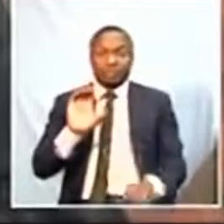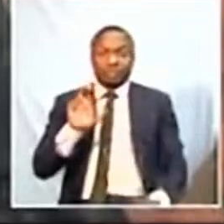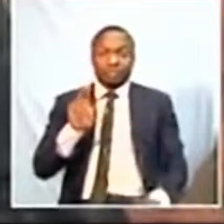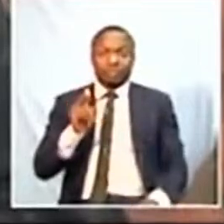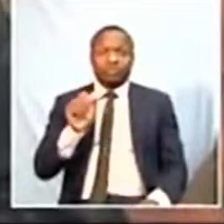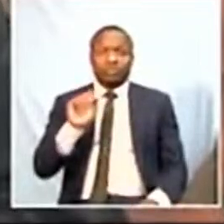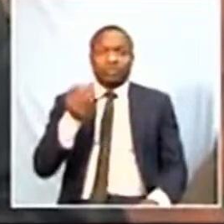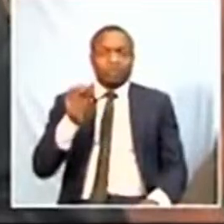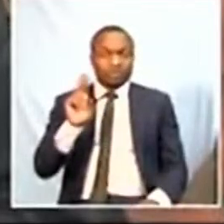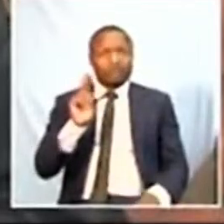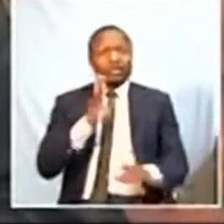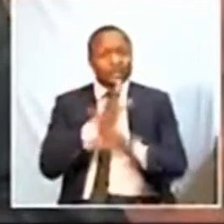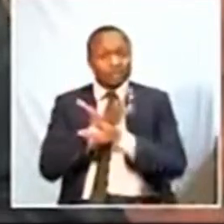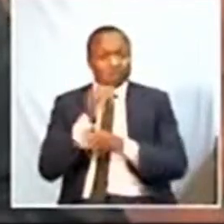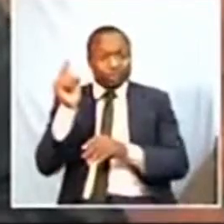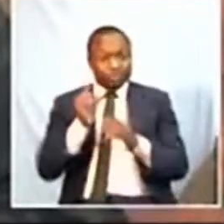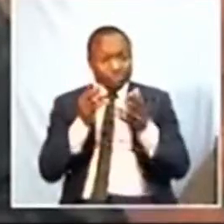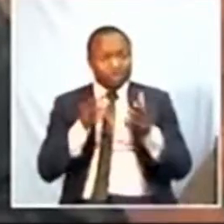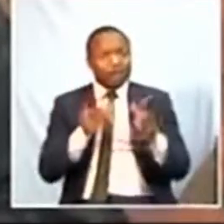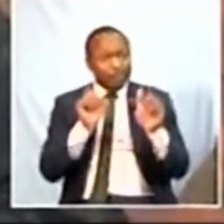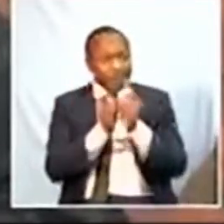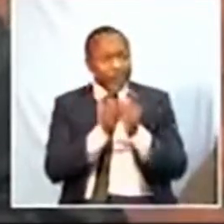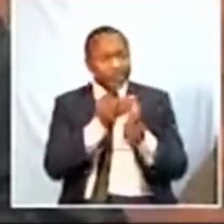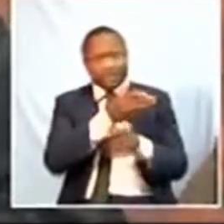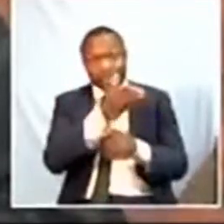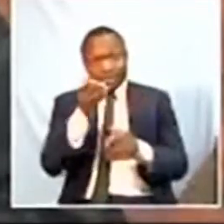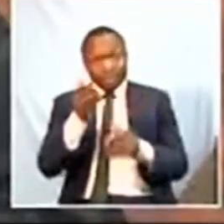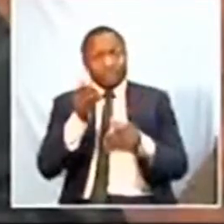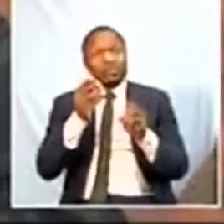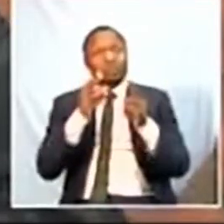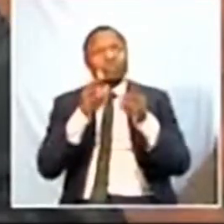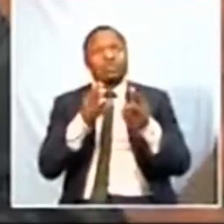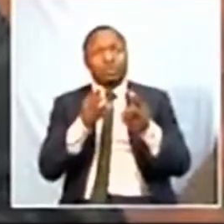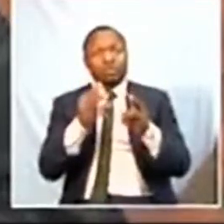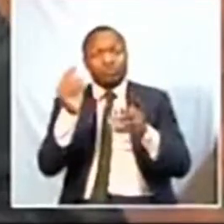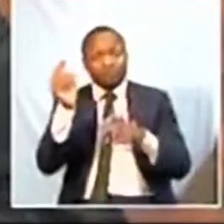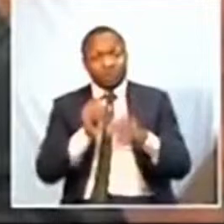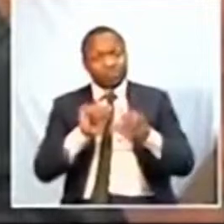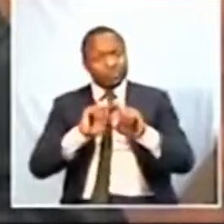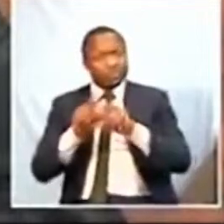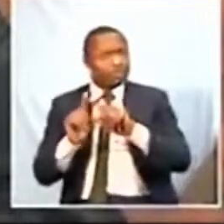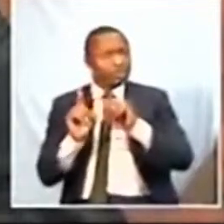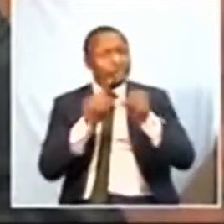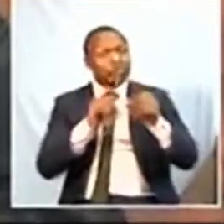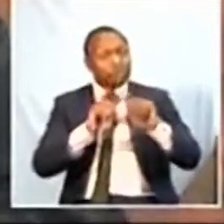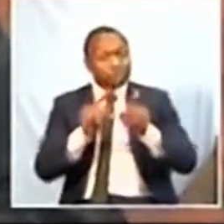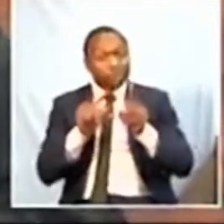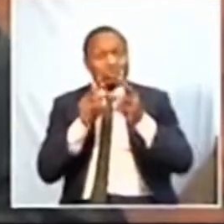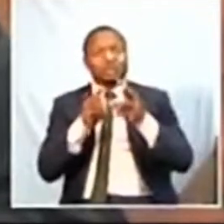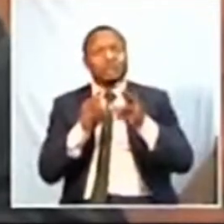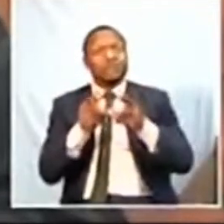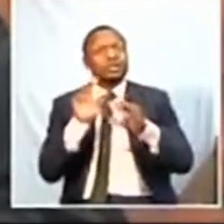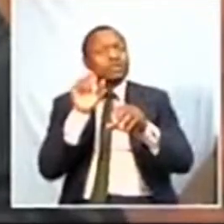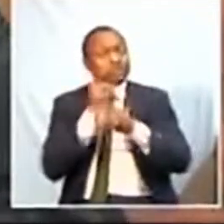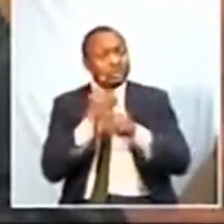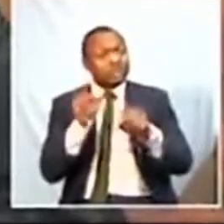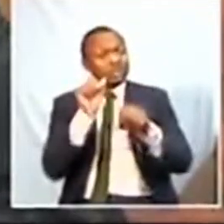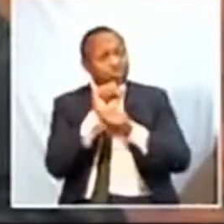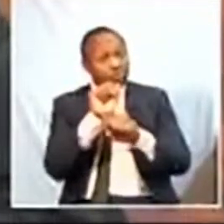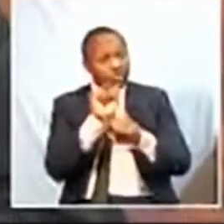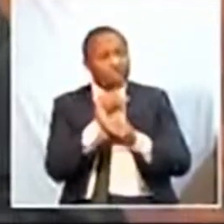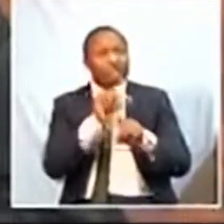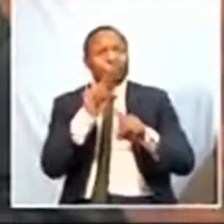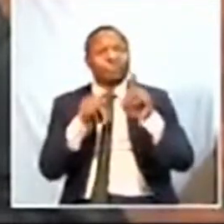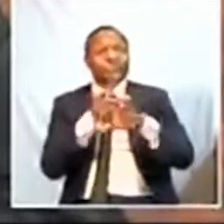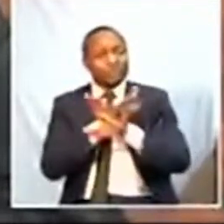you, even when you meet in this manner as a team, you've come different and you go different ways. Do your work. Do your work. The